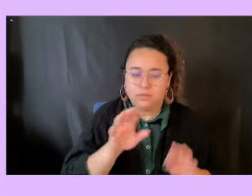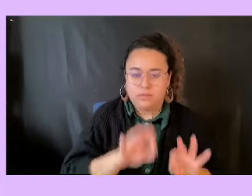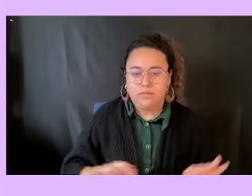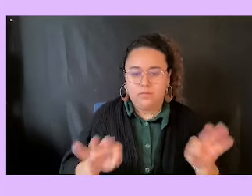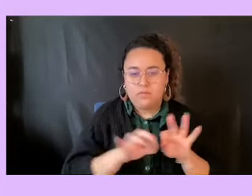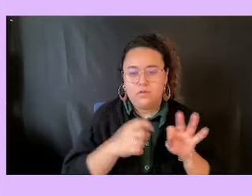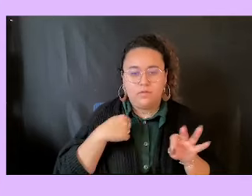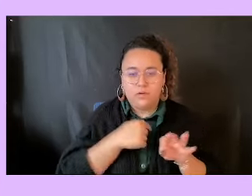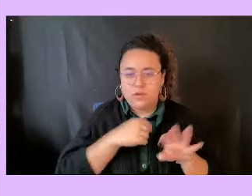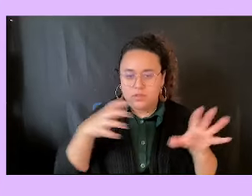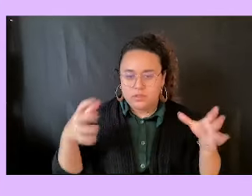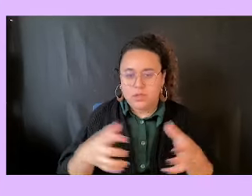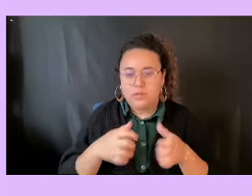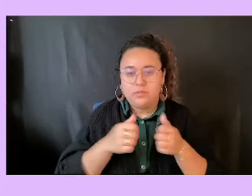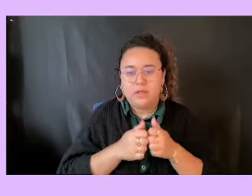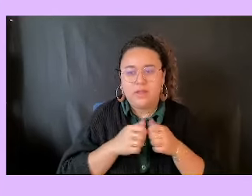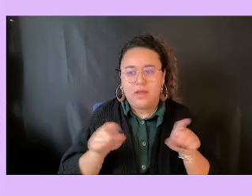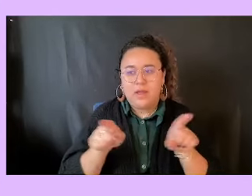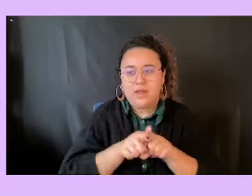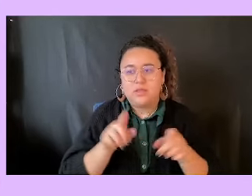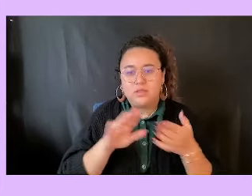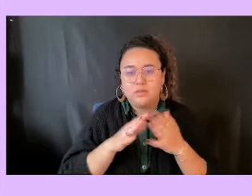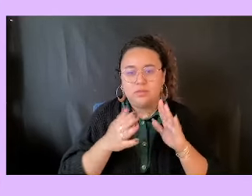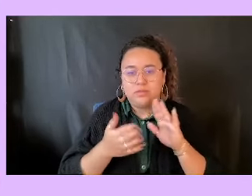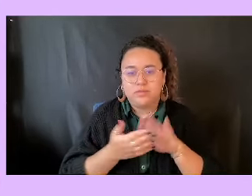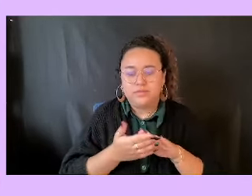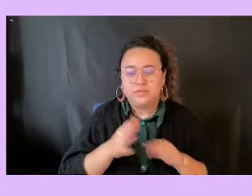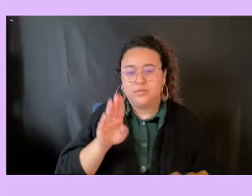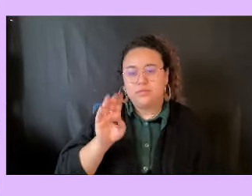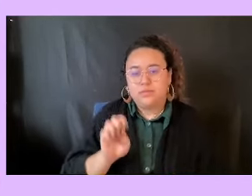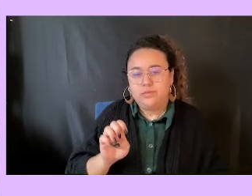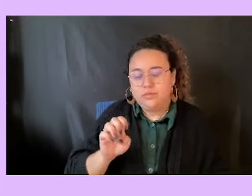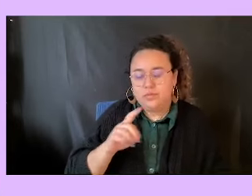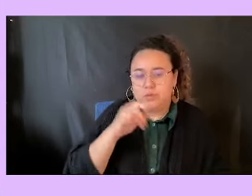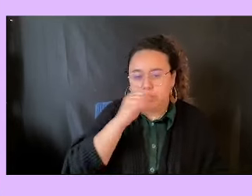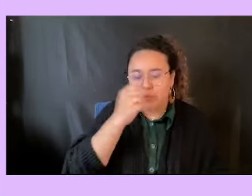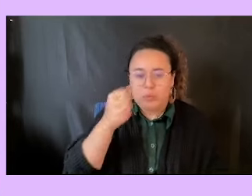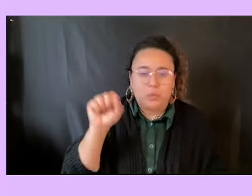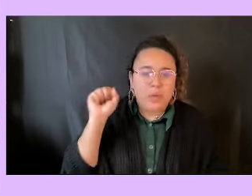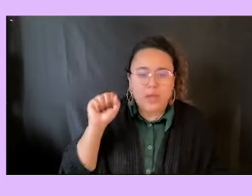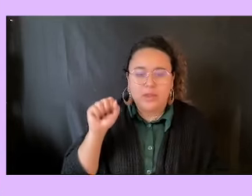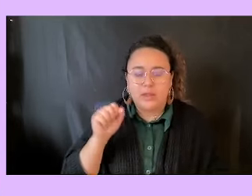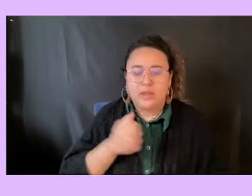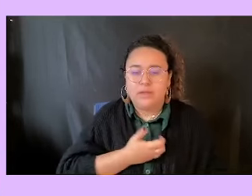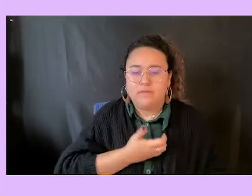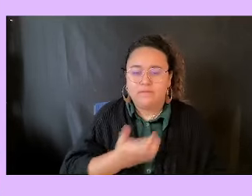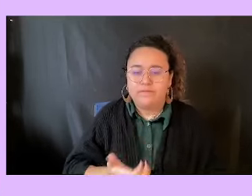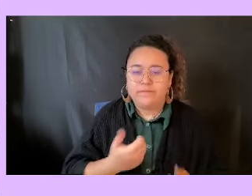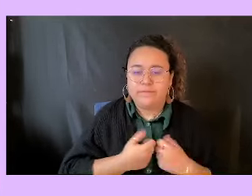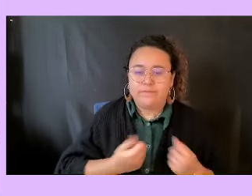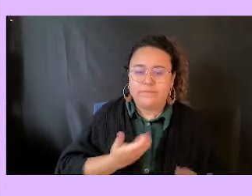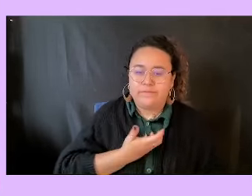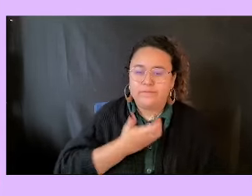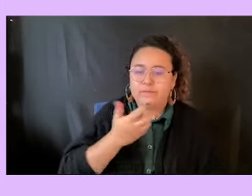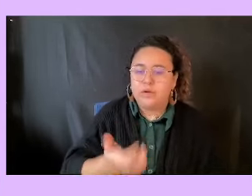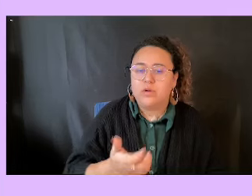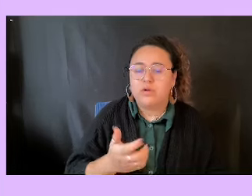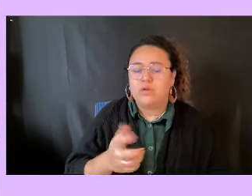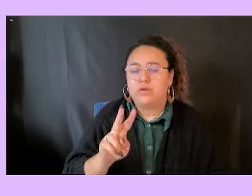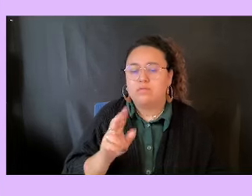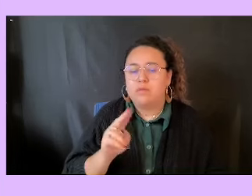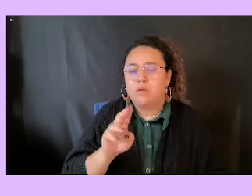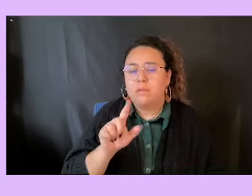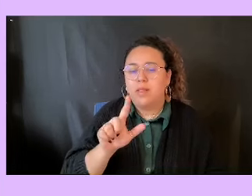a community to be radical and vulnerable about sharing how it's going is really important.